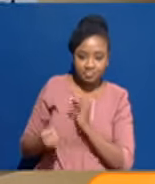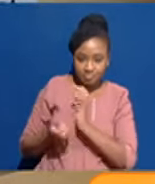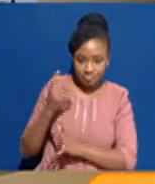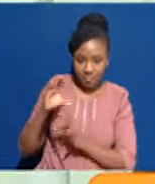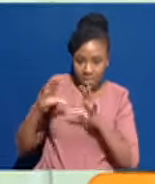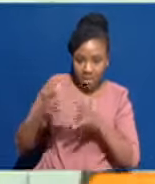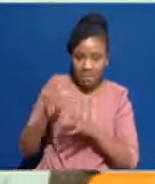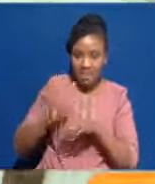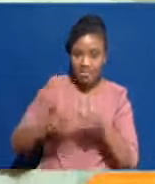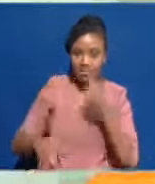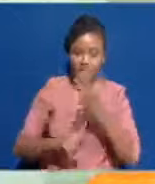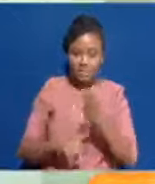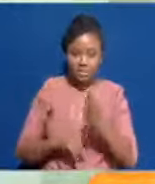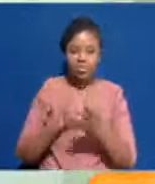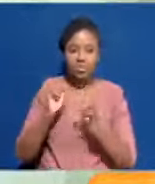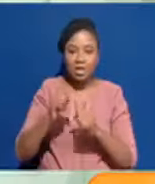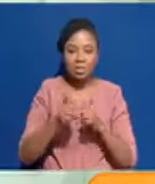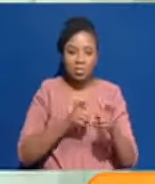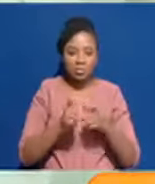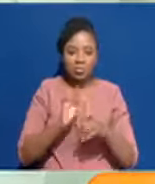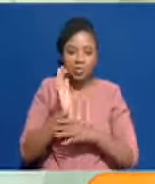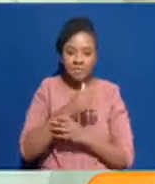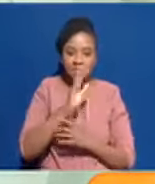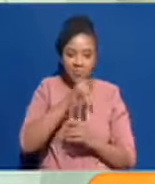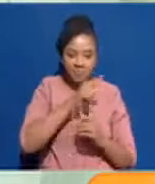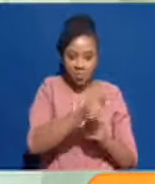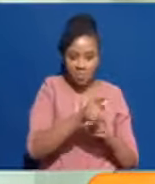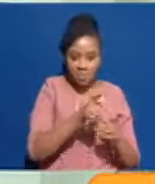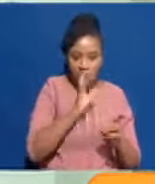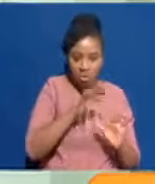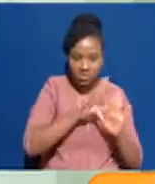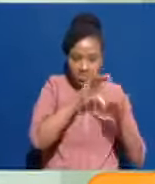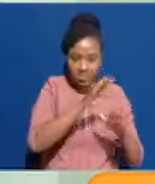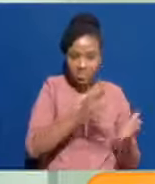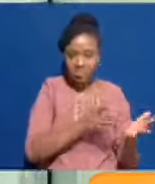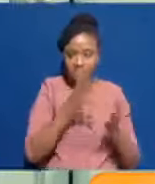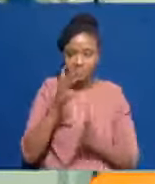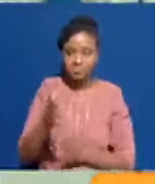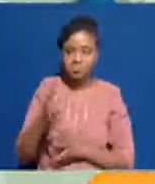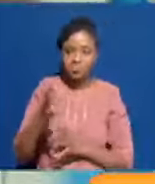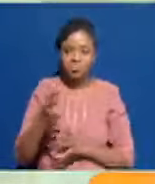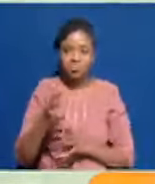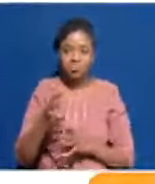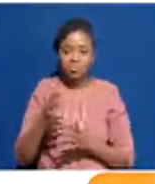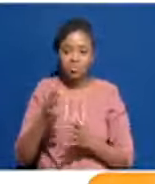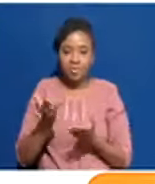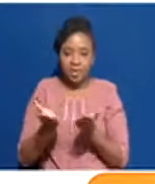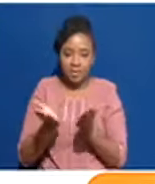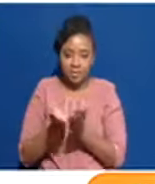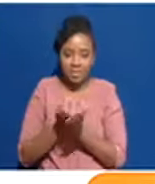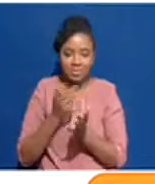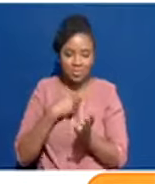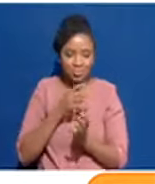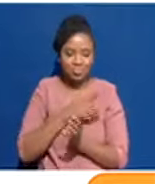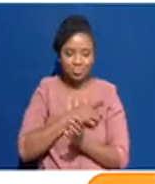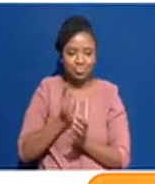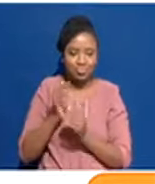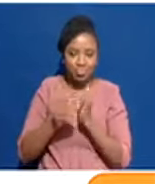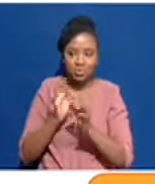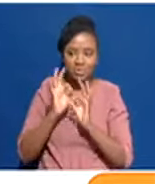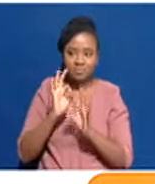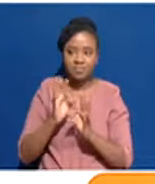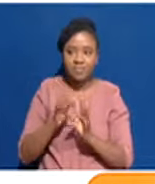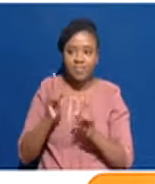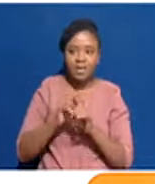using technology to handle fish from the lake to the plate. We officially started the commercialization of products by March